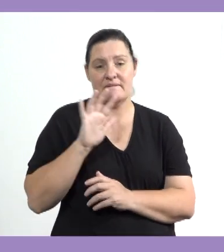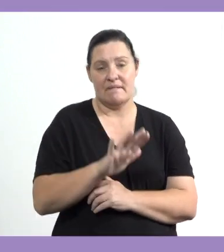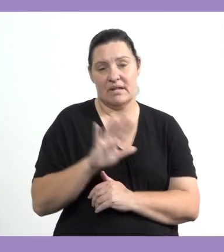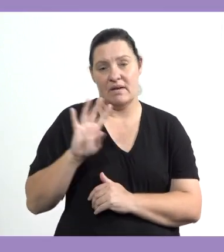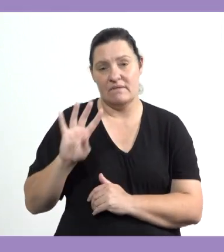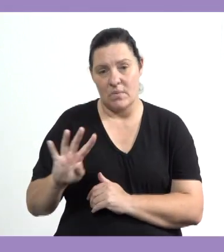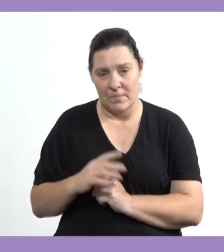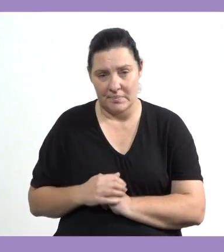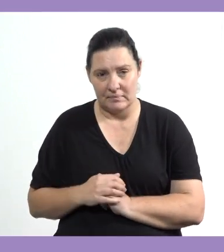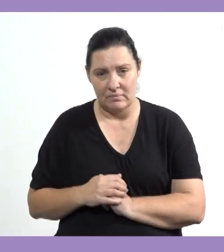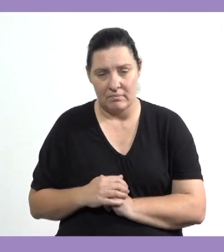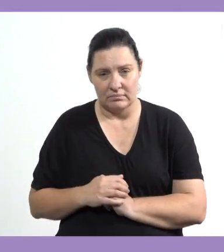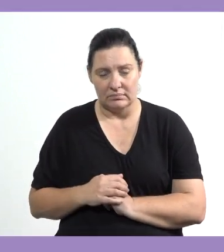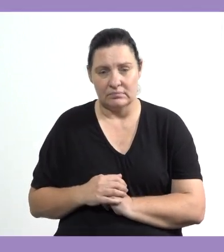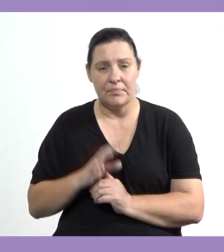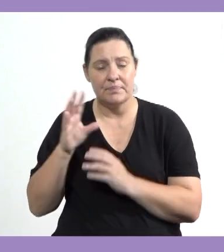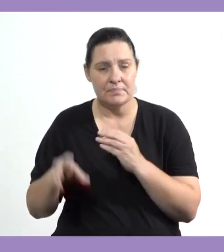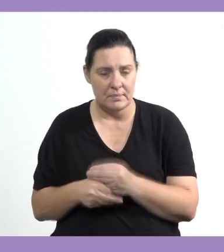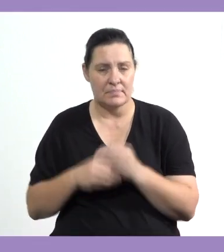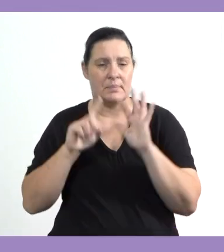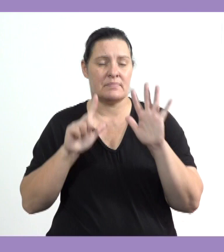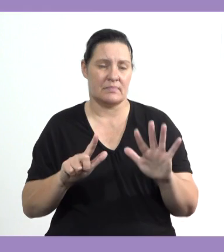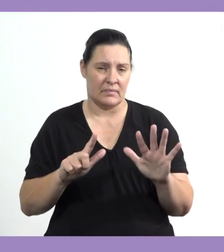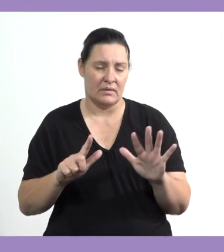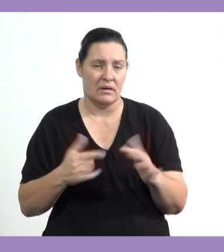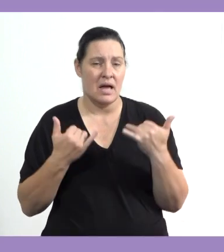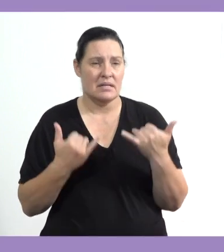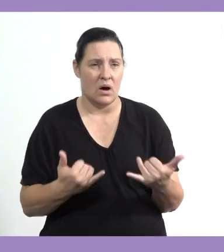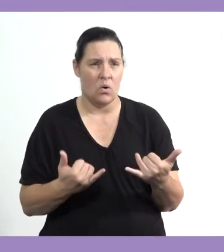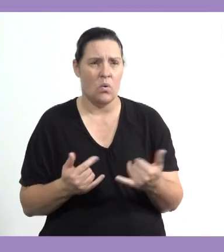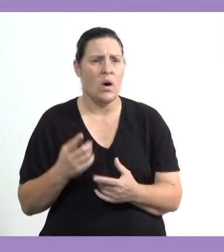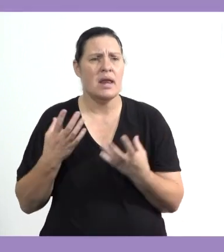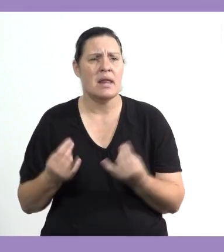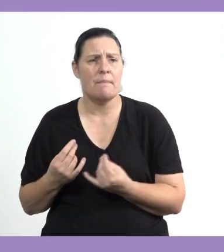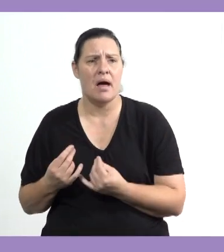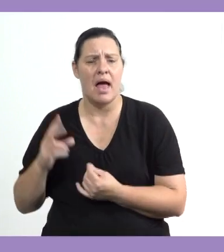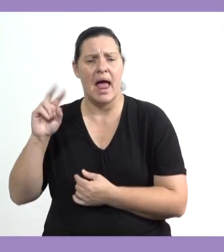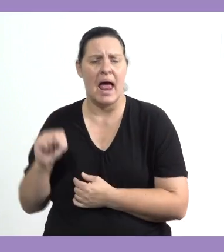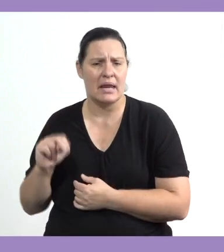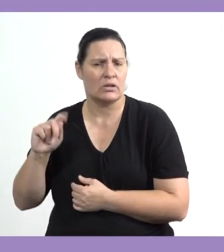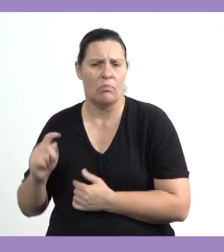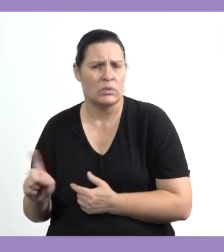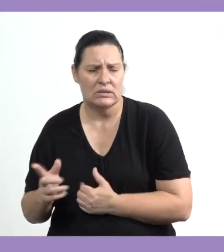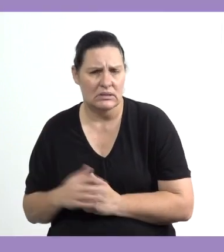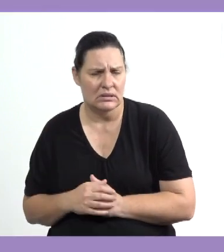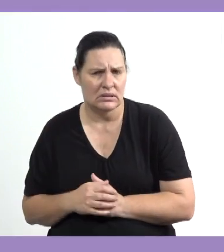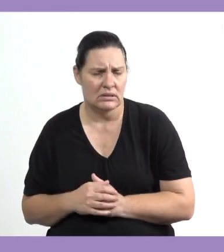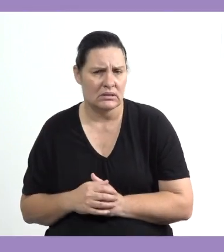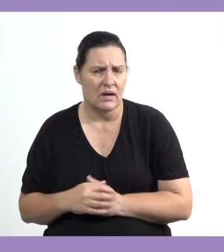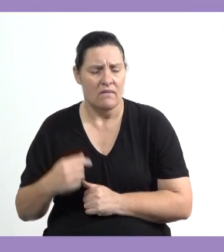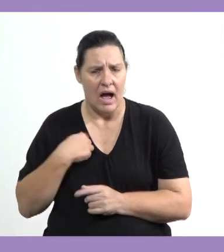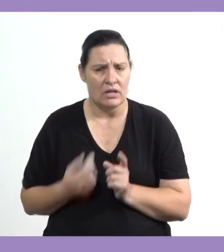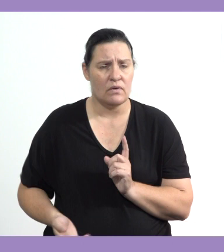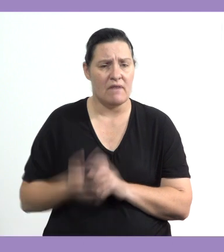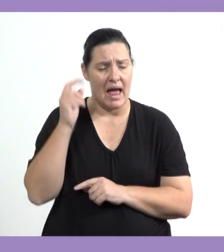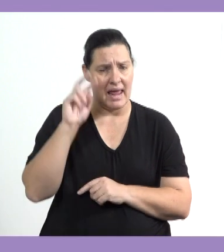us 54. So we are adding 7 every time. Now, what would be the nth term? Now remember, for